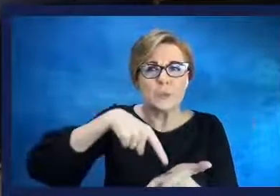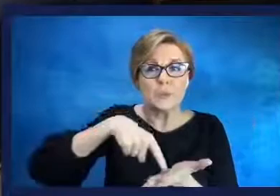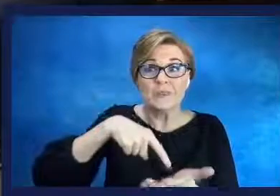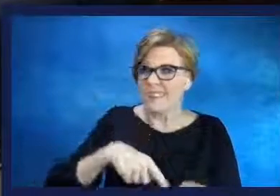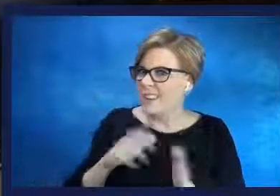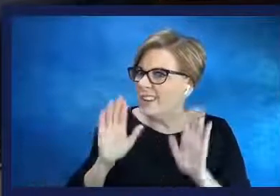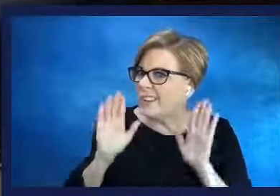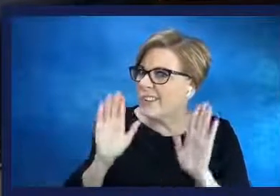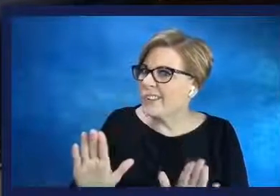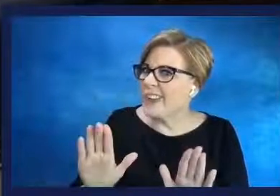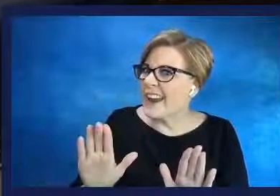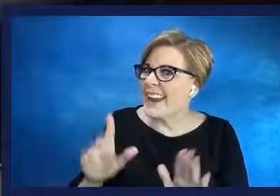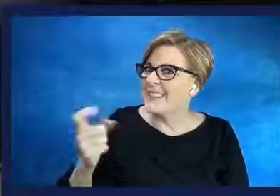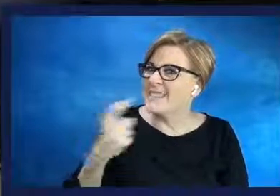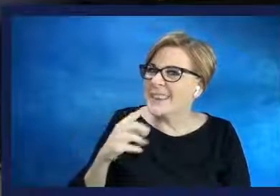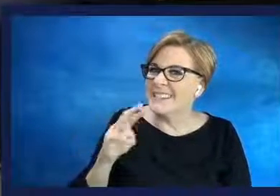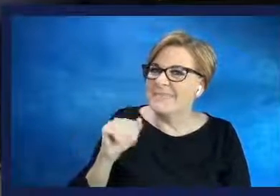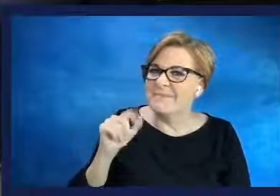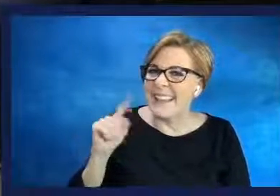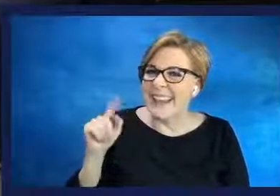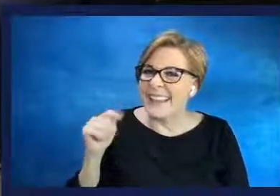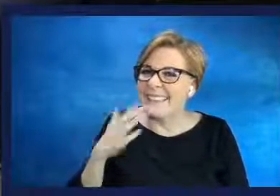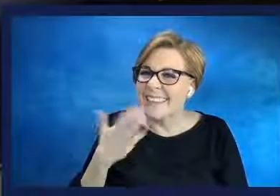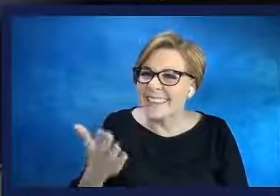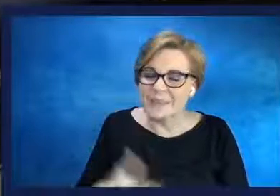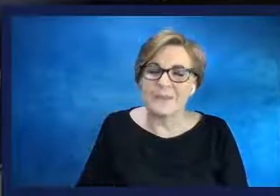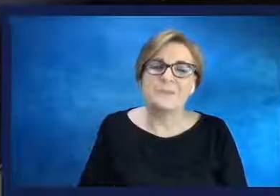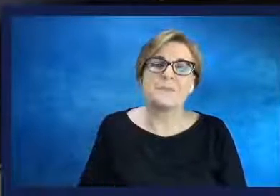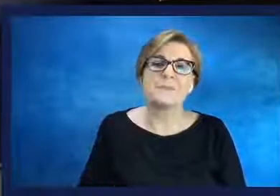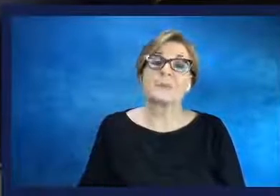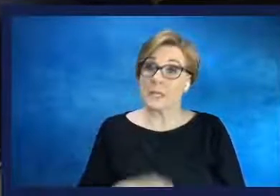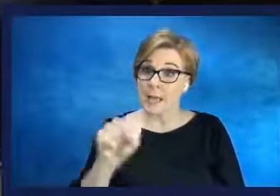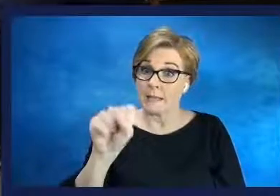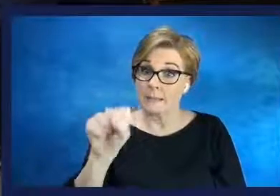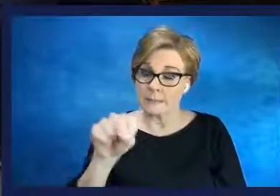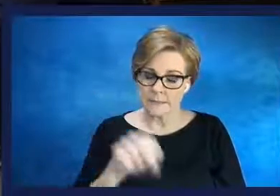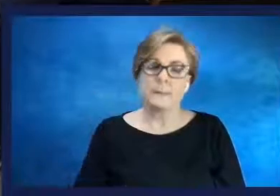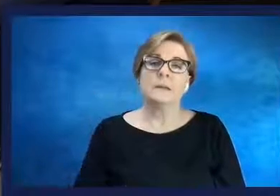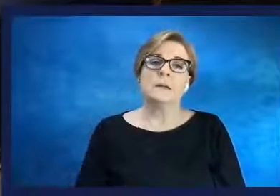all the public, but thank you, Matt, because yes, it is. The